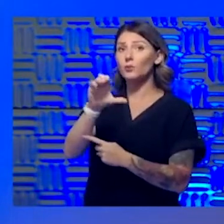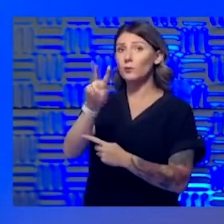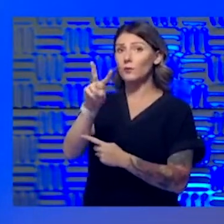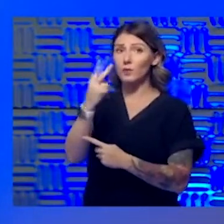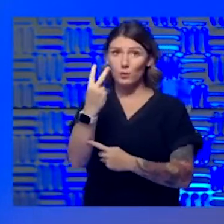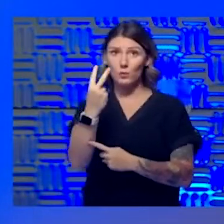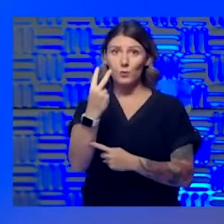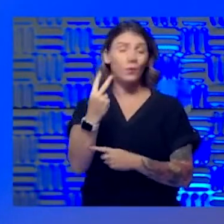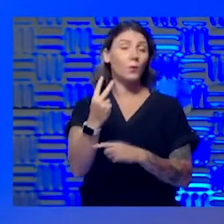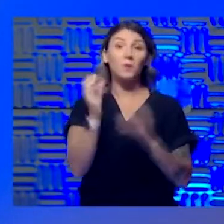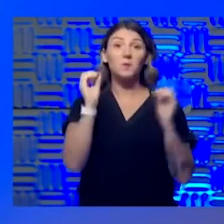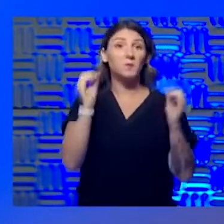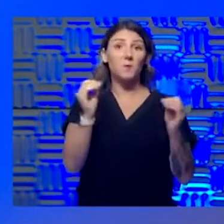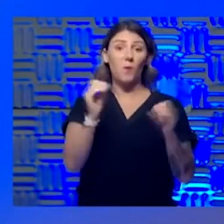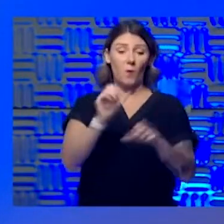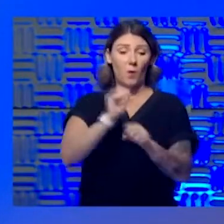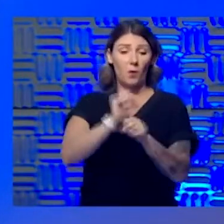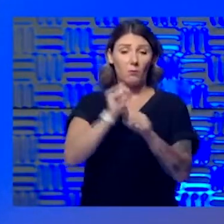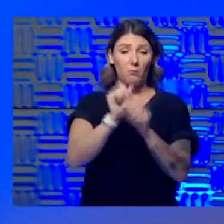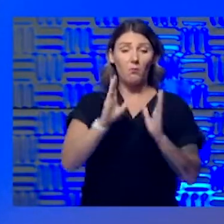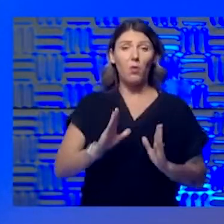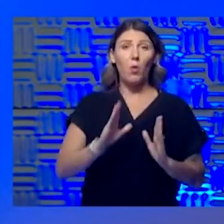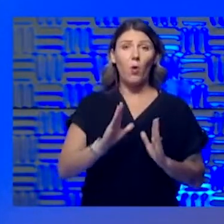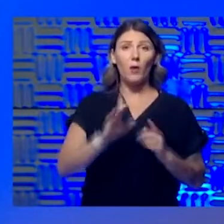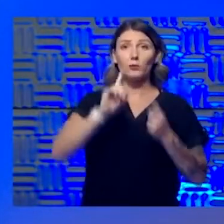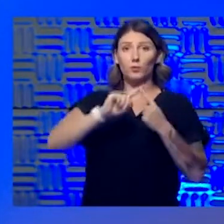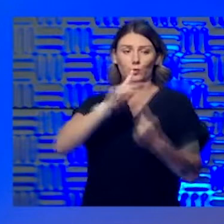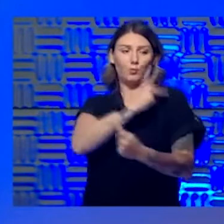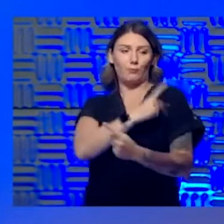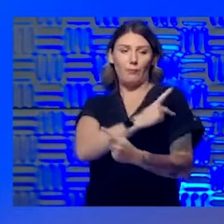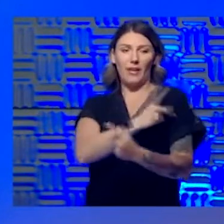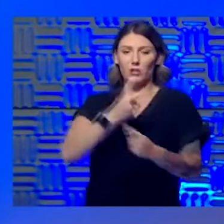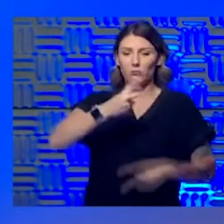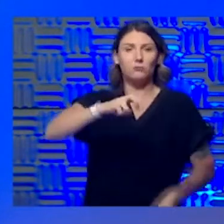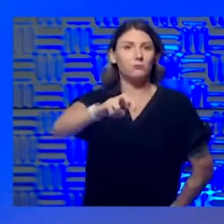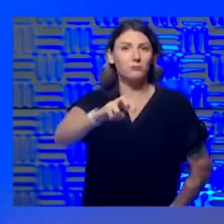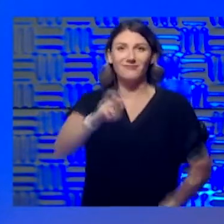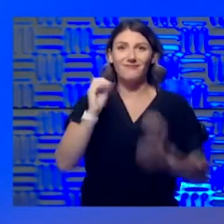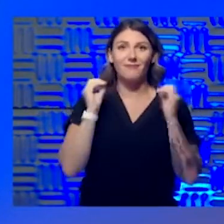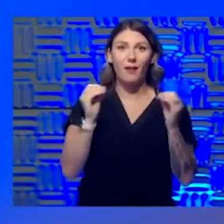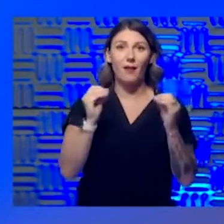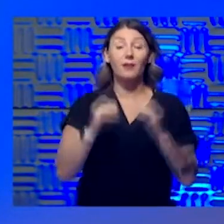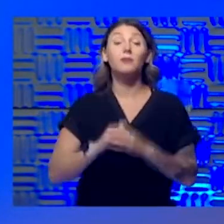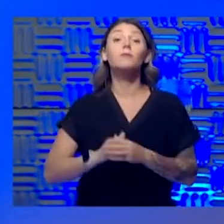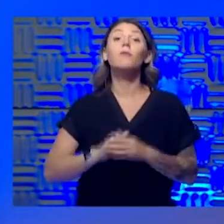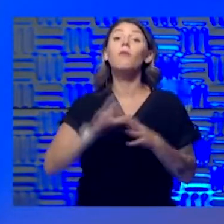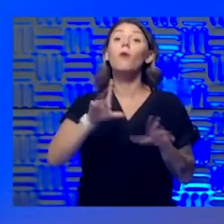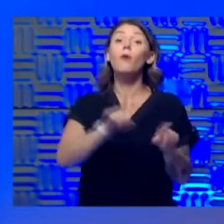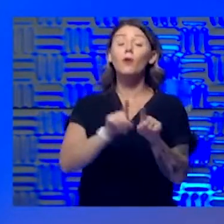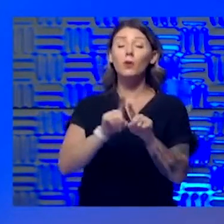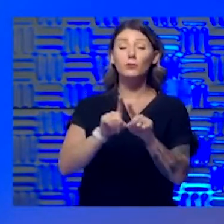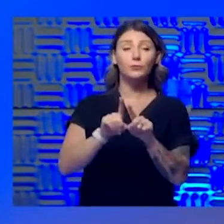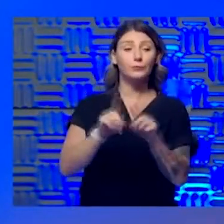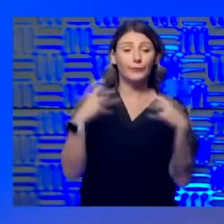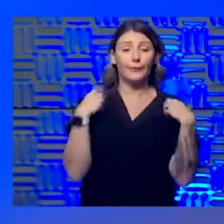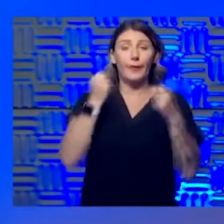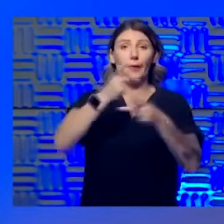any employee-to-patient transmission. In addition, our healthcare workers, it seems that our healthcare